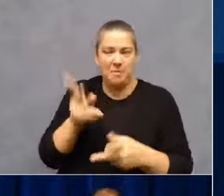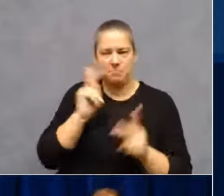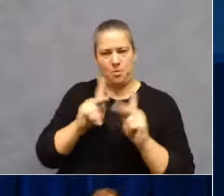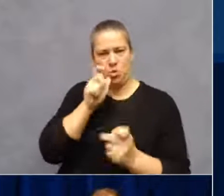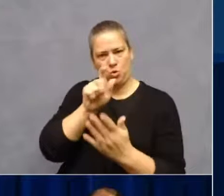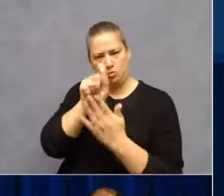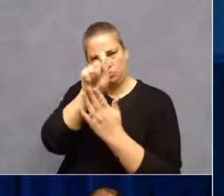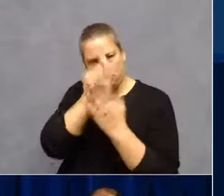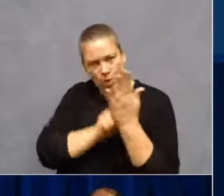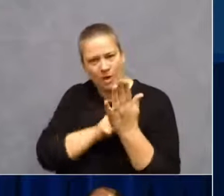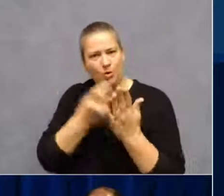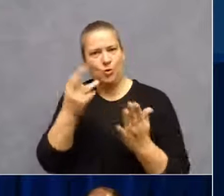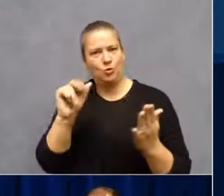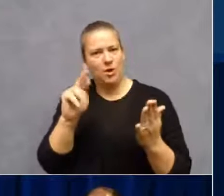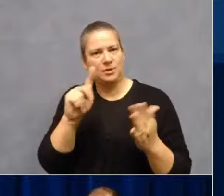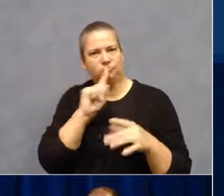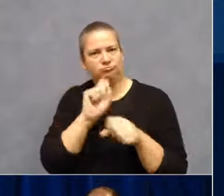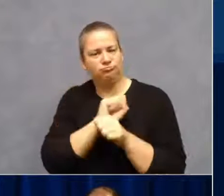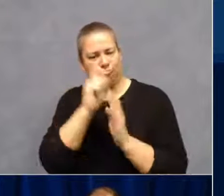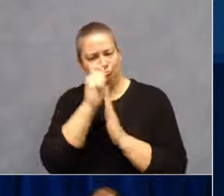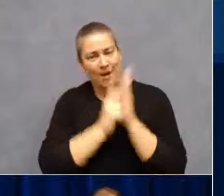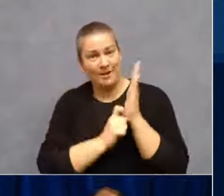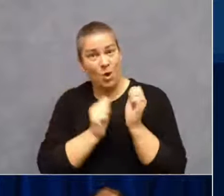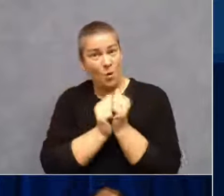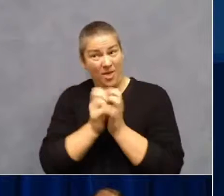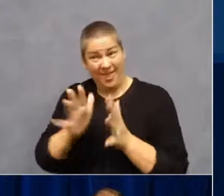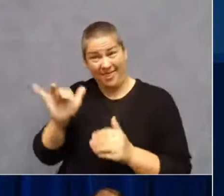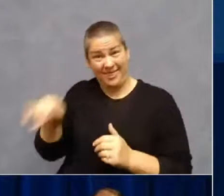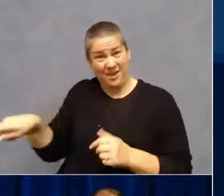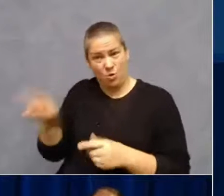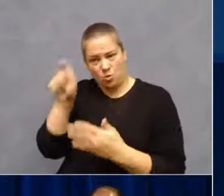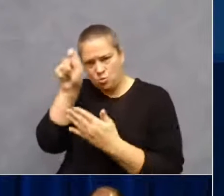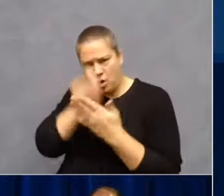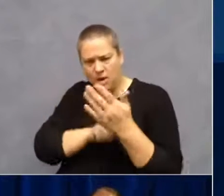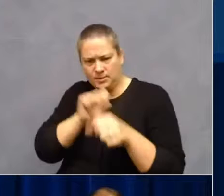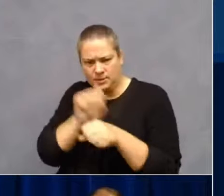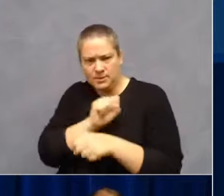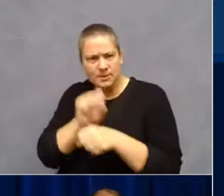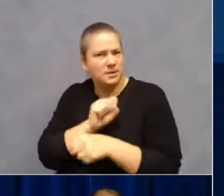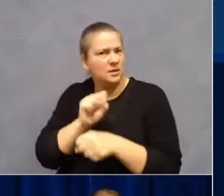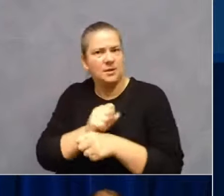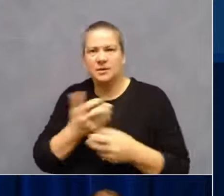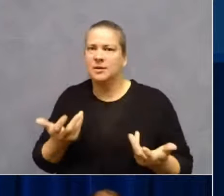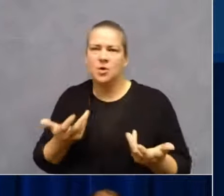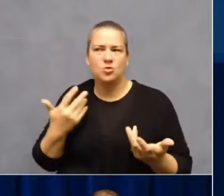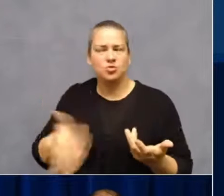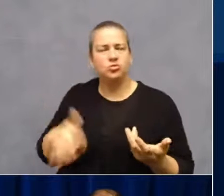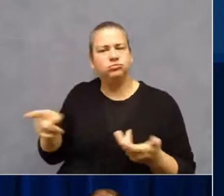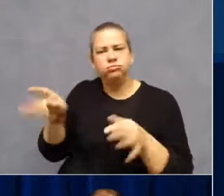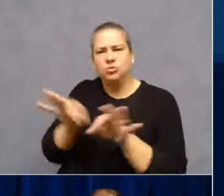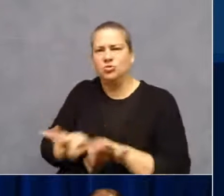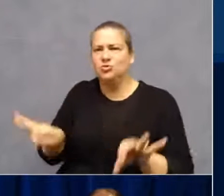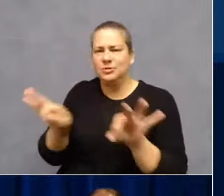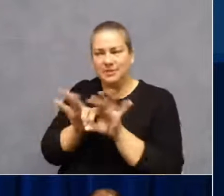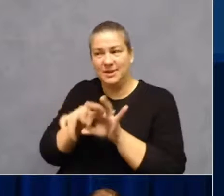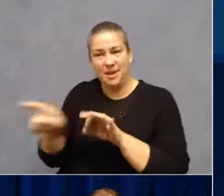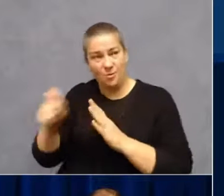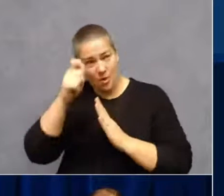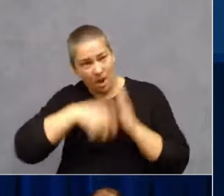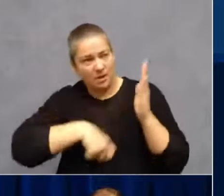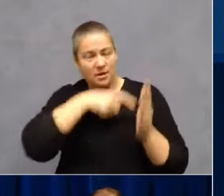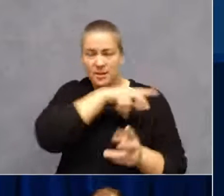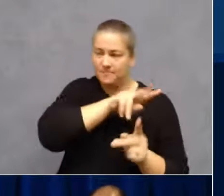cross every T, these grants would not have a possibility to be reviewed and then awarded. And to all of our